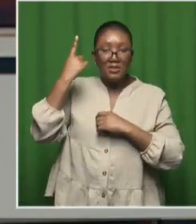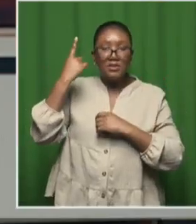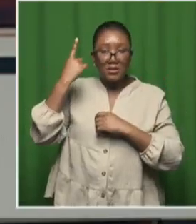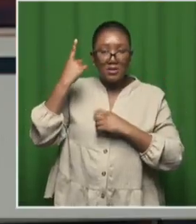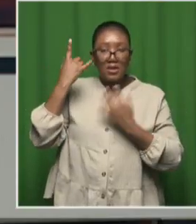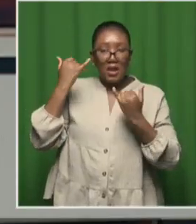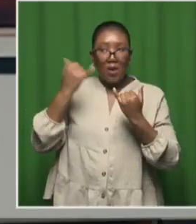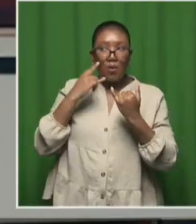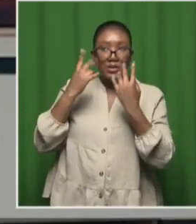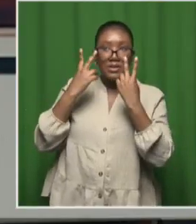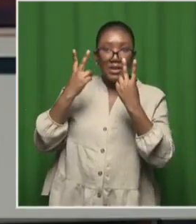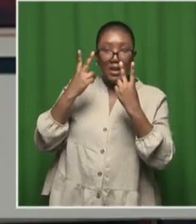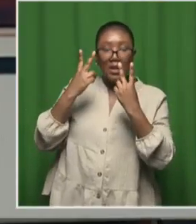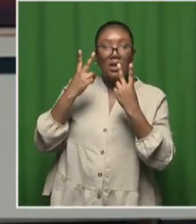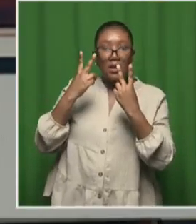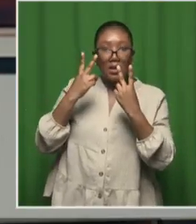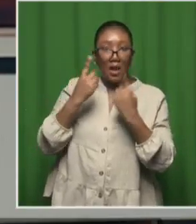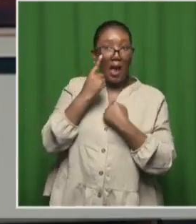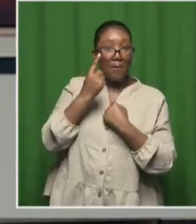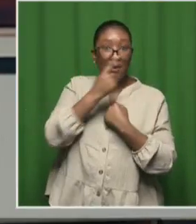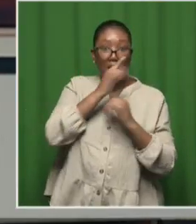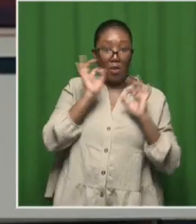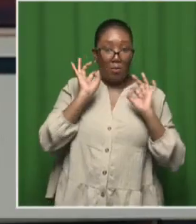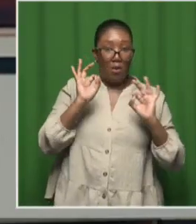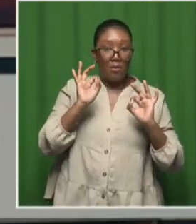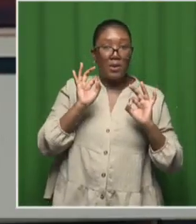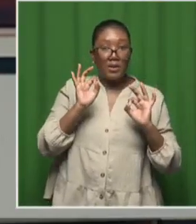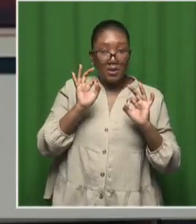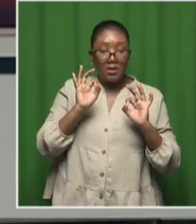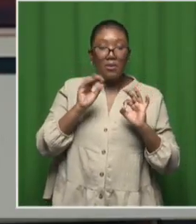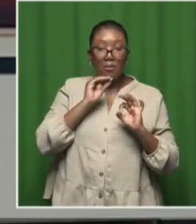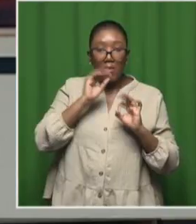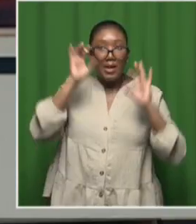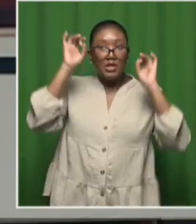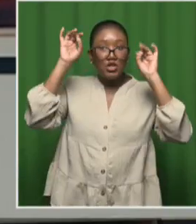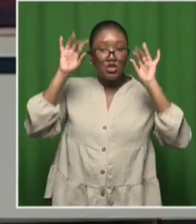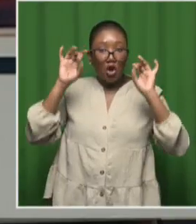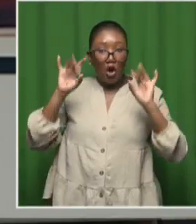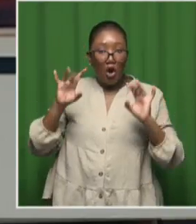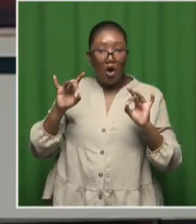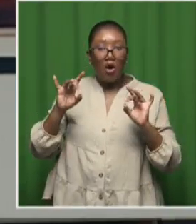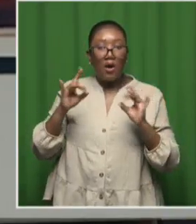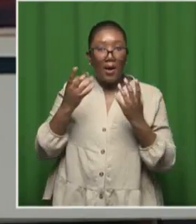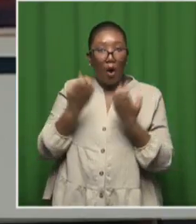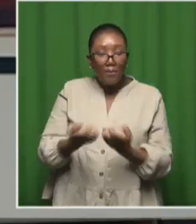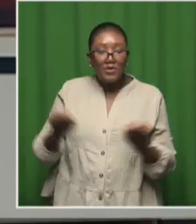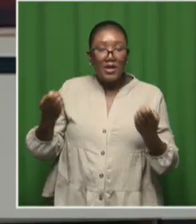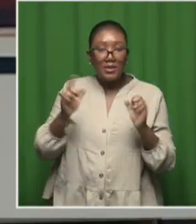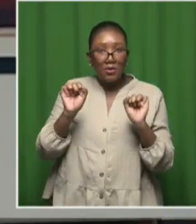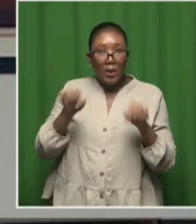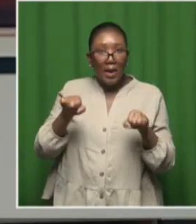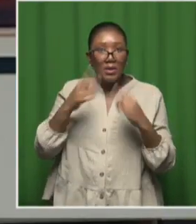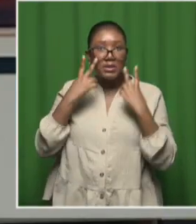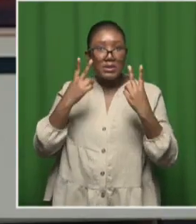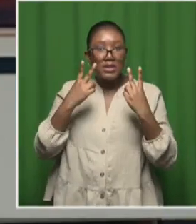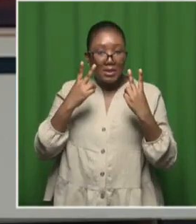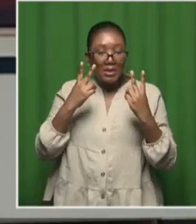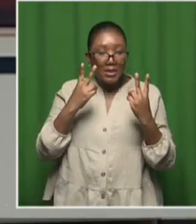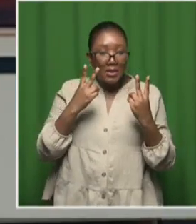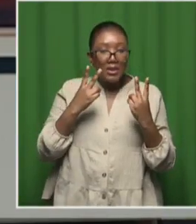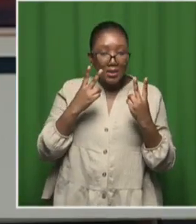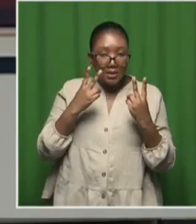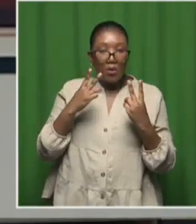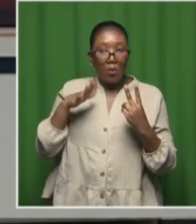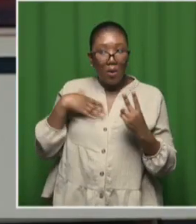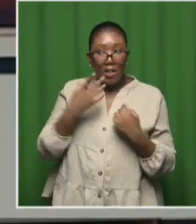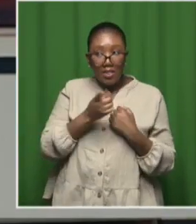everything that we can see with the naked eye, all the deep star objects that we can see with the naked eye. I wanted people to